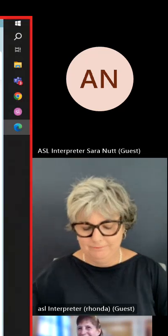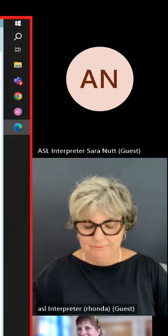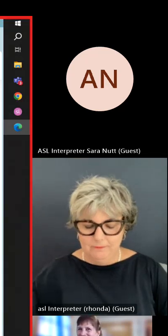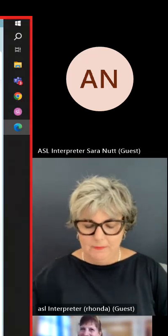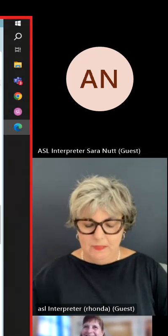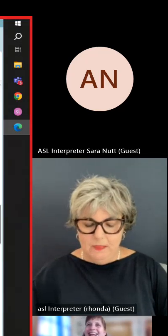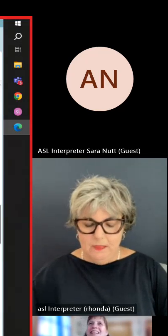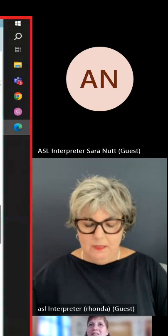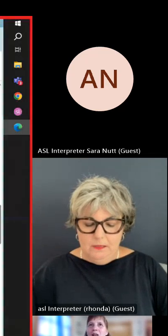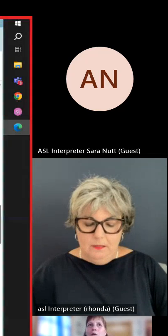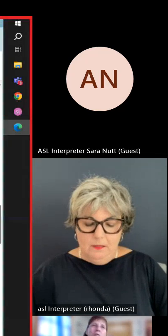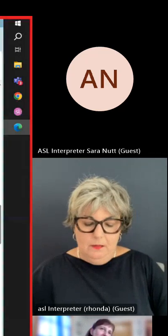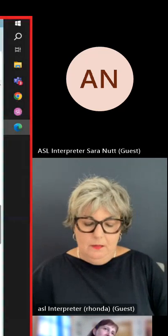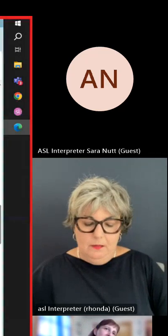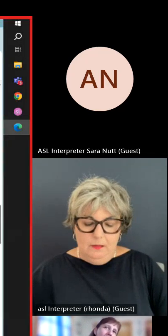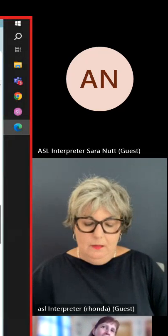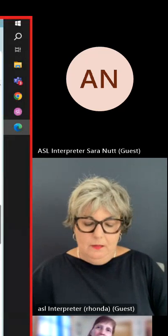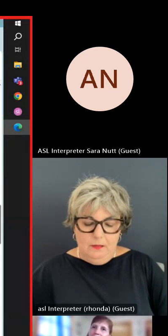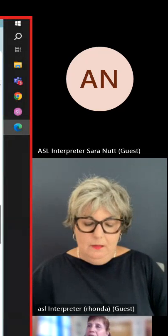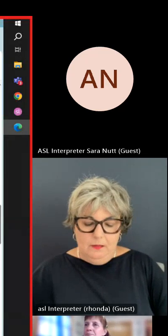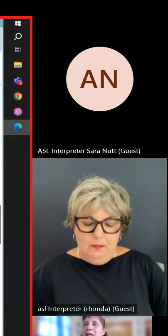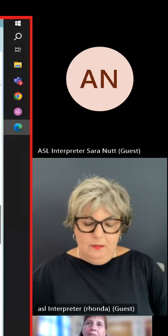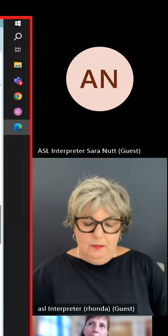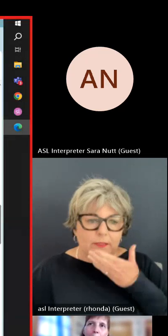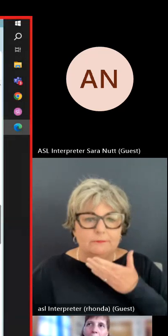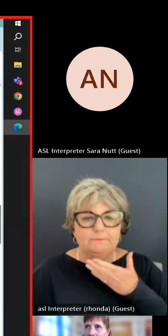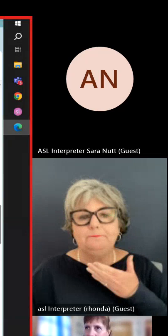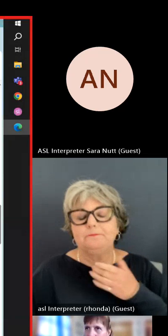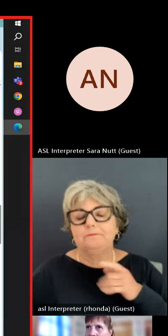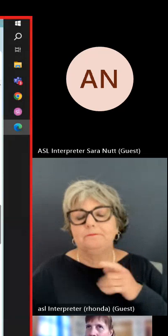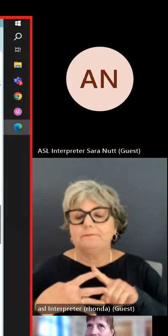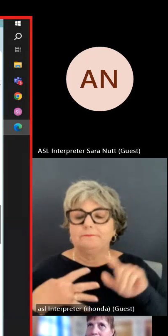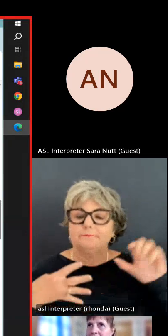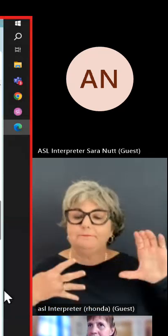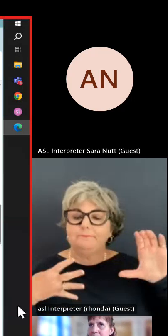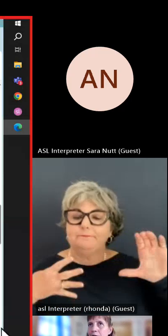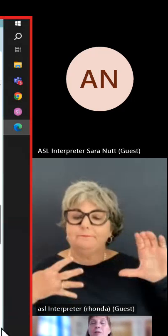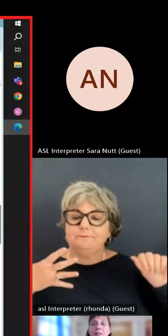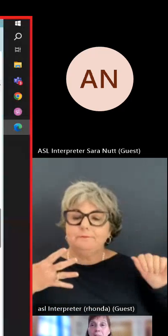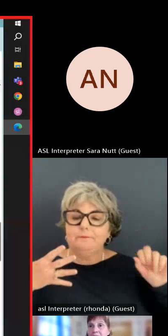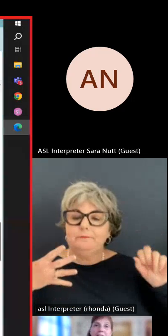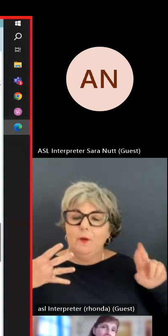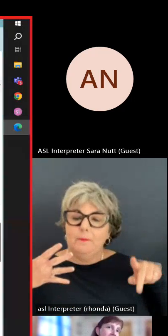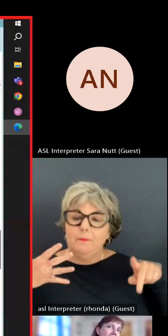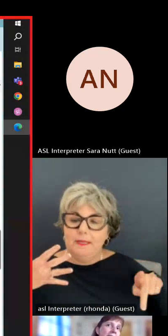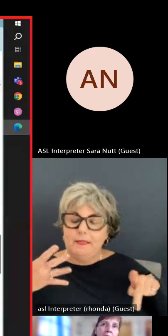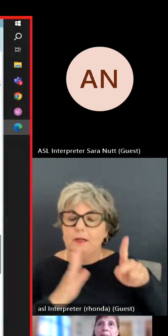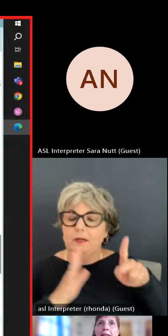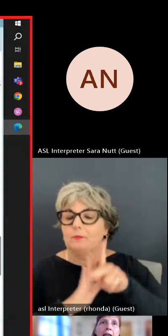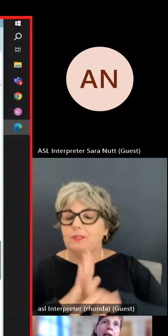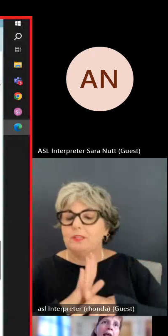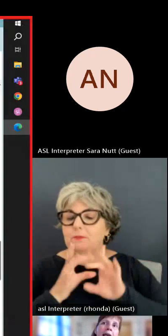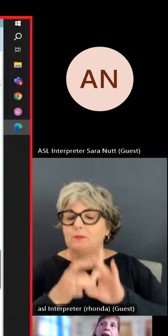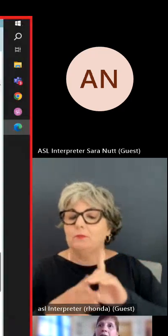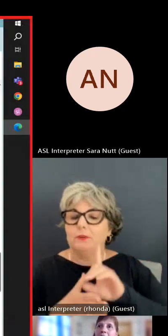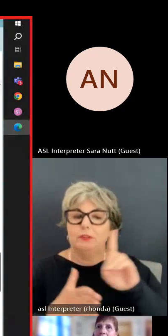do. So these are the big four elements or principles of design.